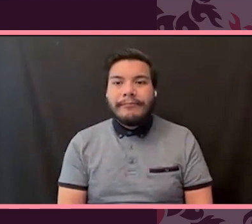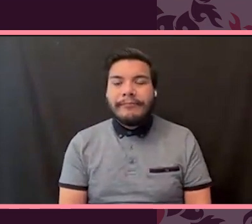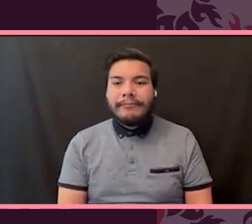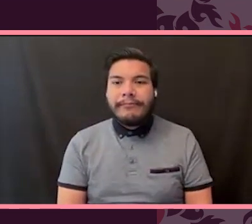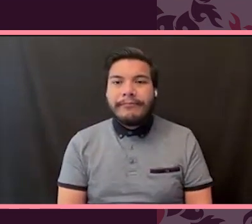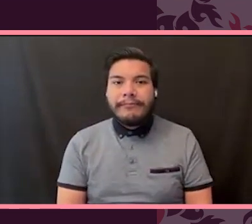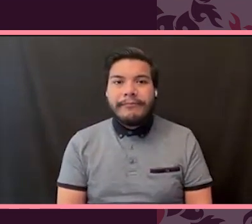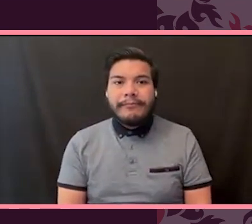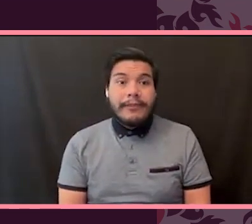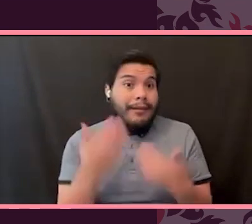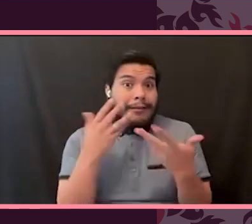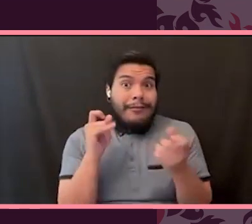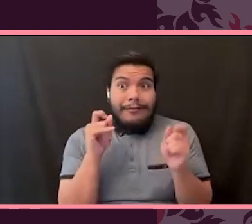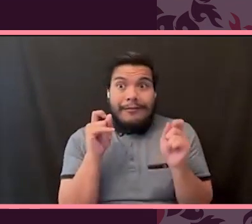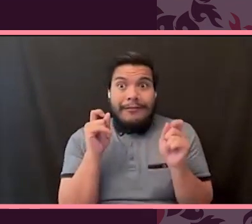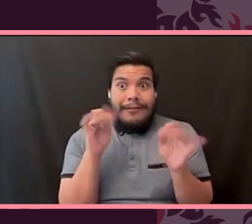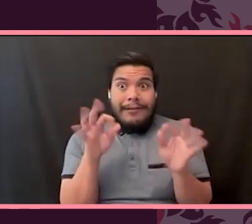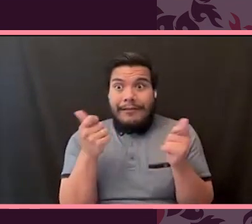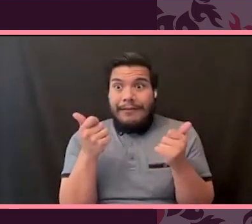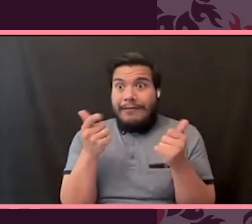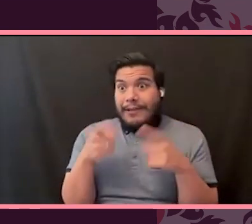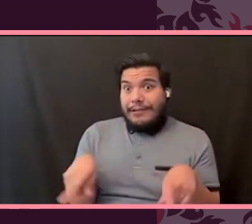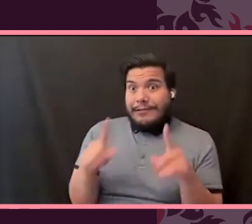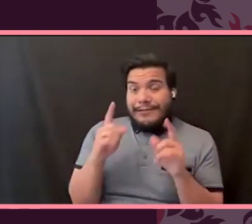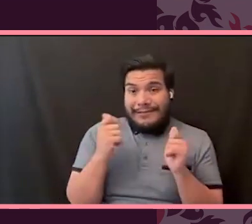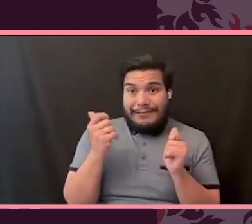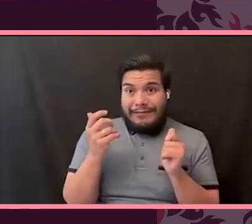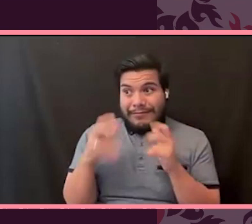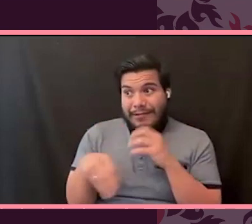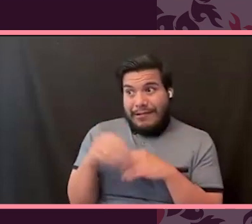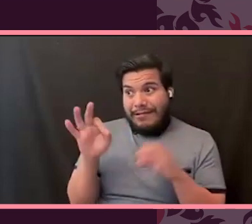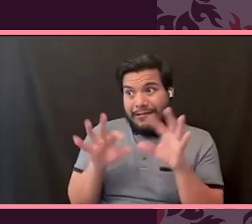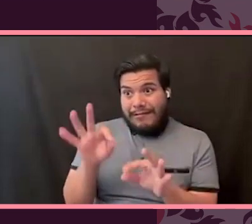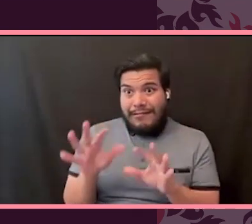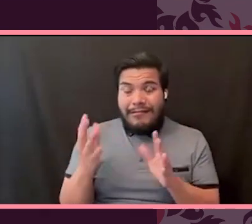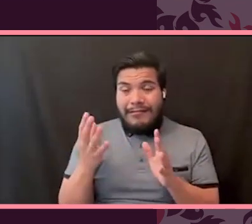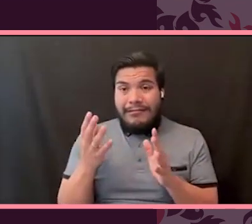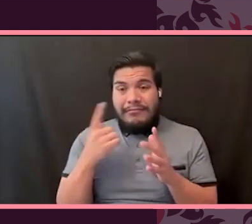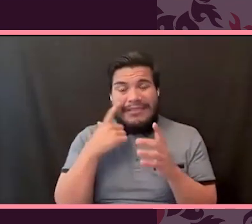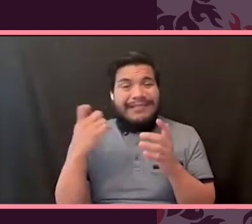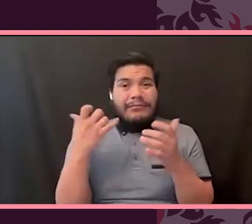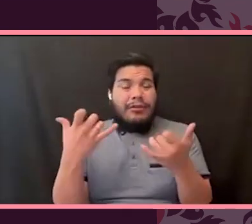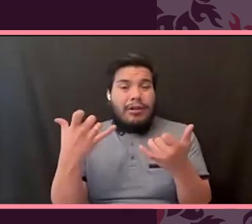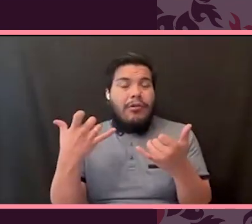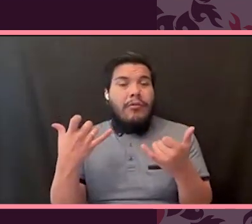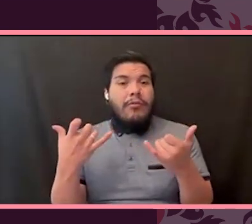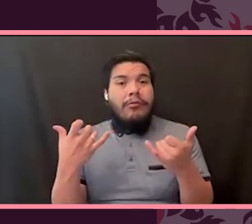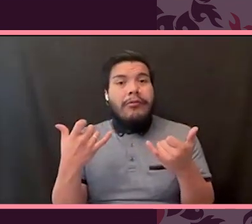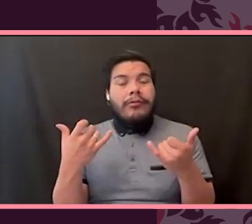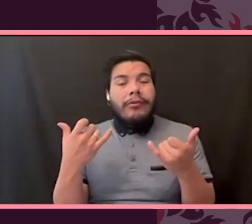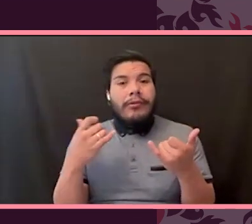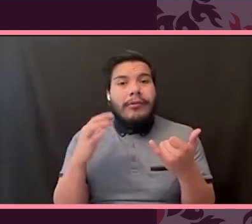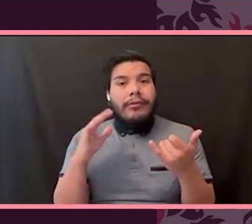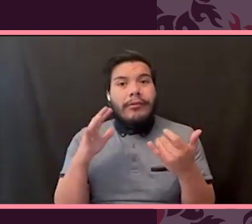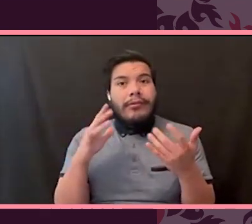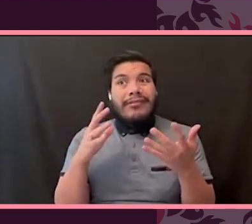I don't know if anybody has any suggestions or anything, because it's right now the climate out